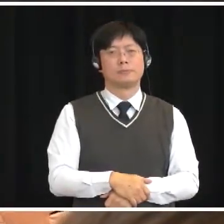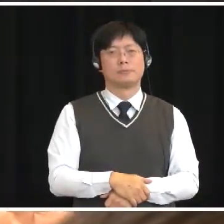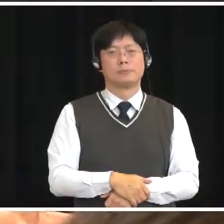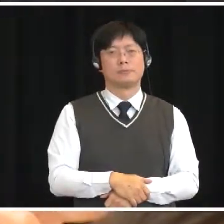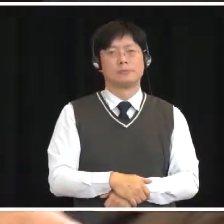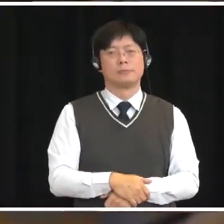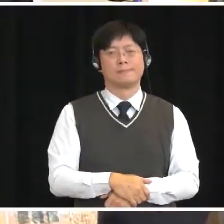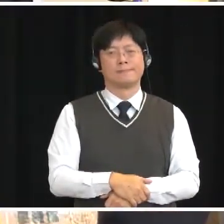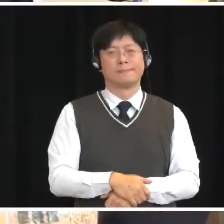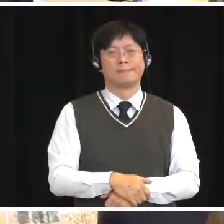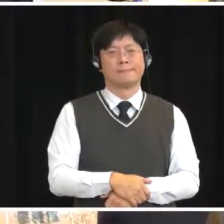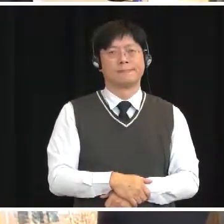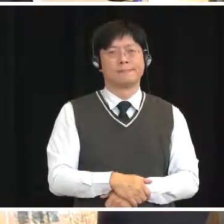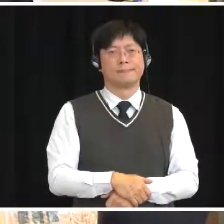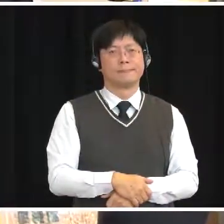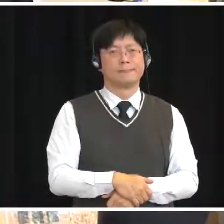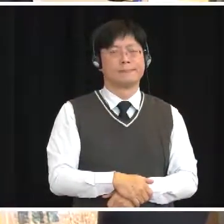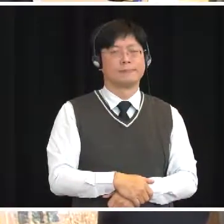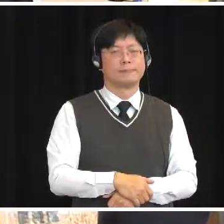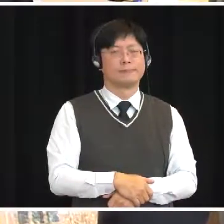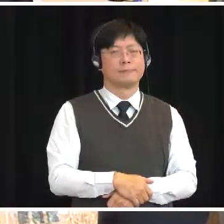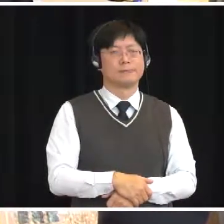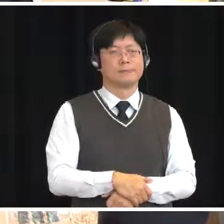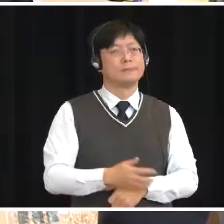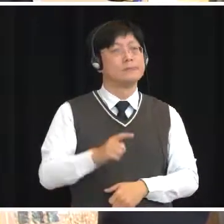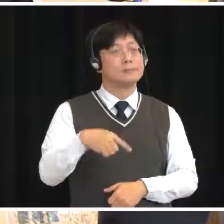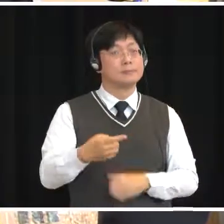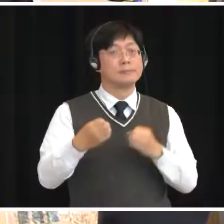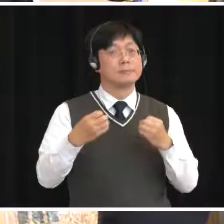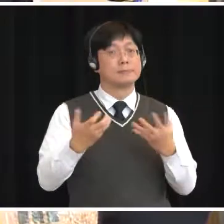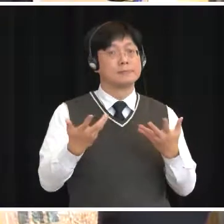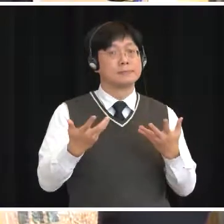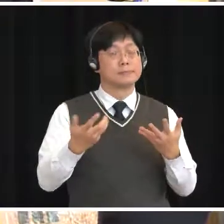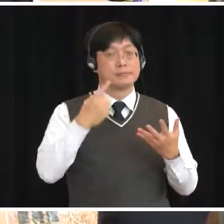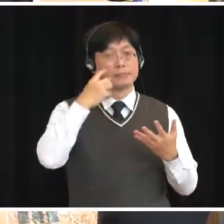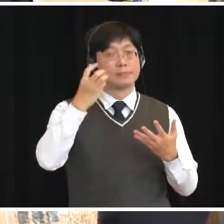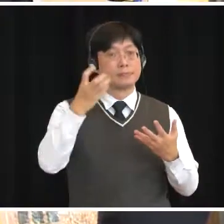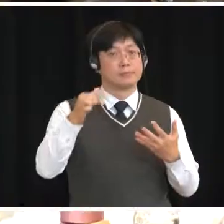in policies or teachings that are related to them.